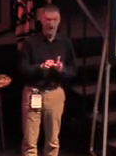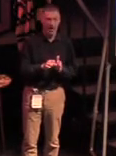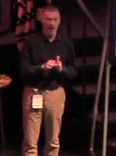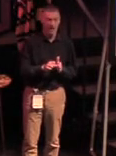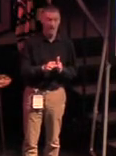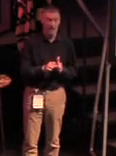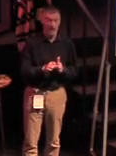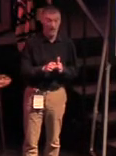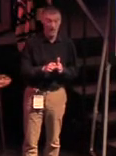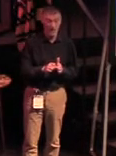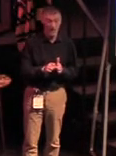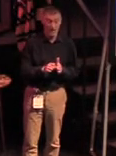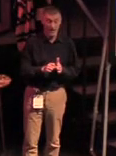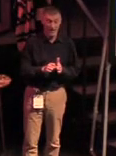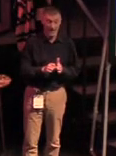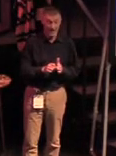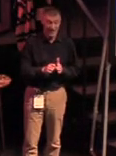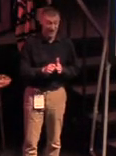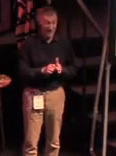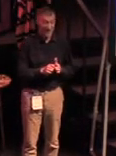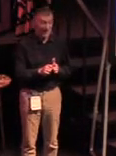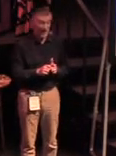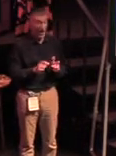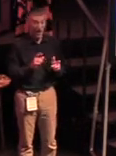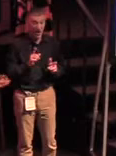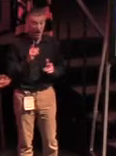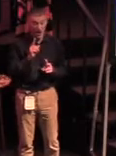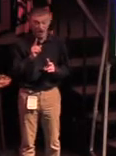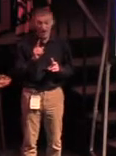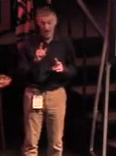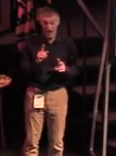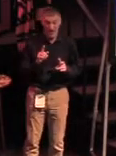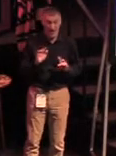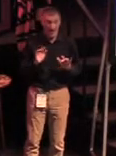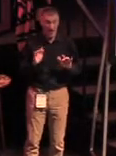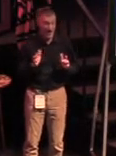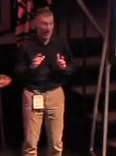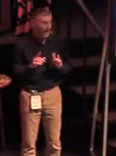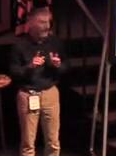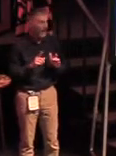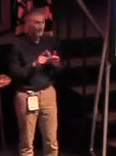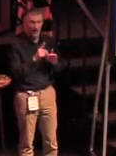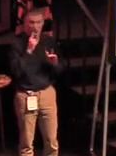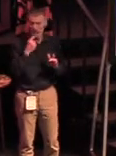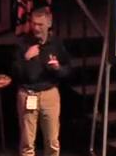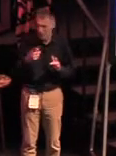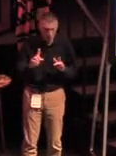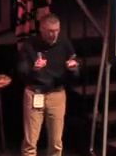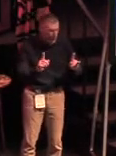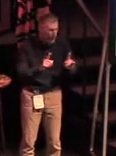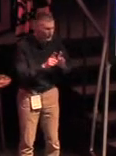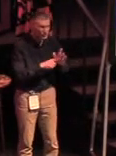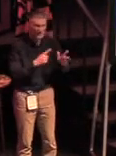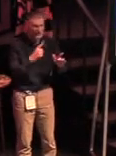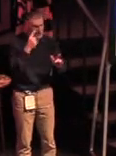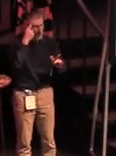the ground could have opened up when that person said to me, oh my gosh, the Lyric has hired a young person, what are they doing? Jessica's gone mad. But it